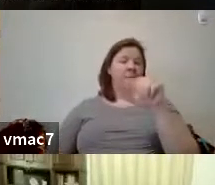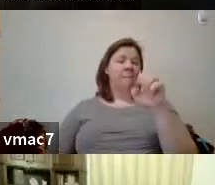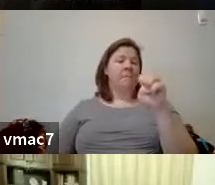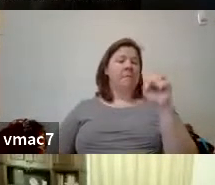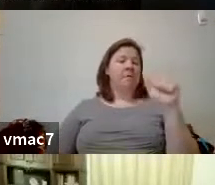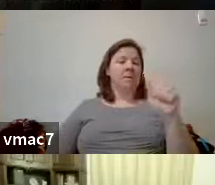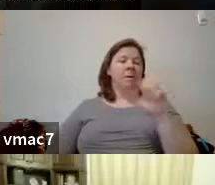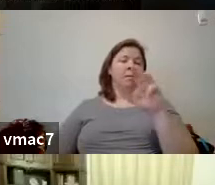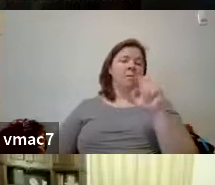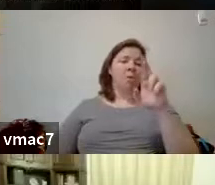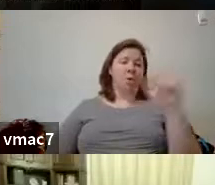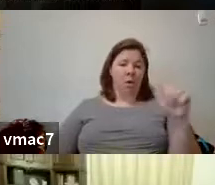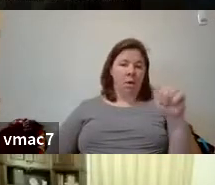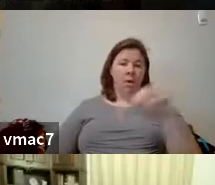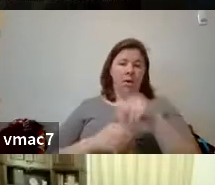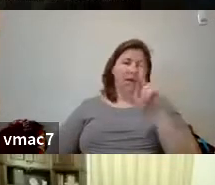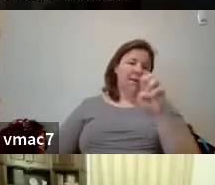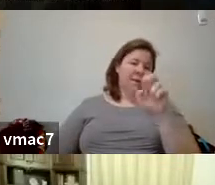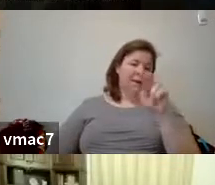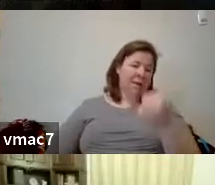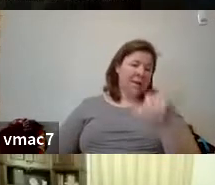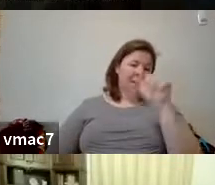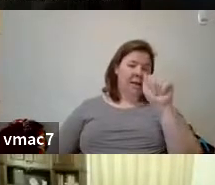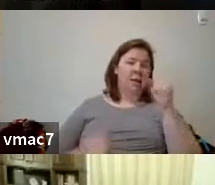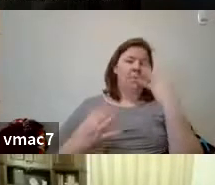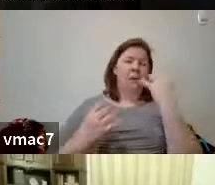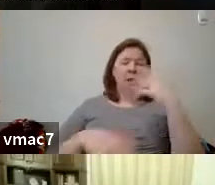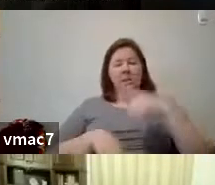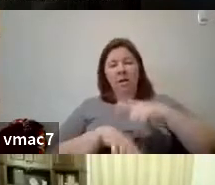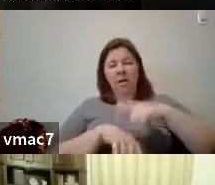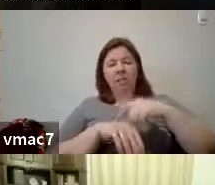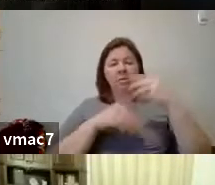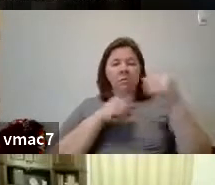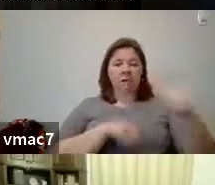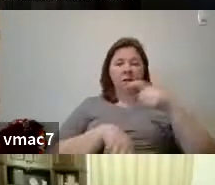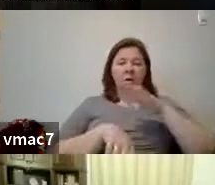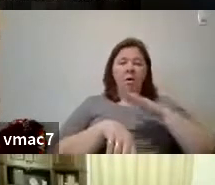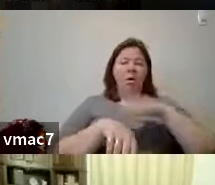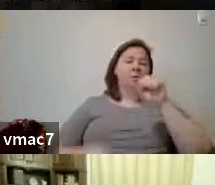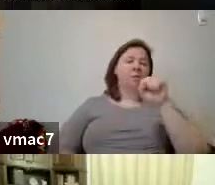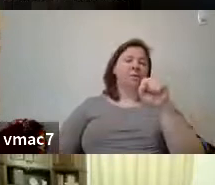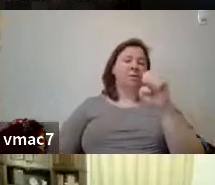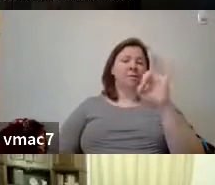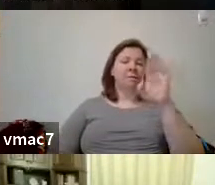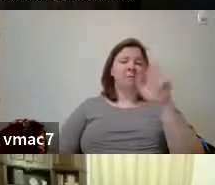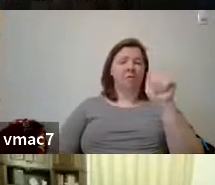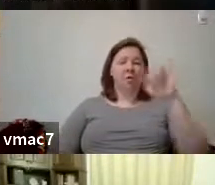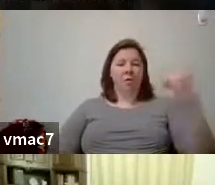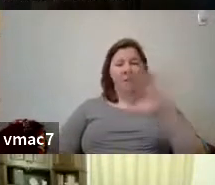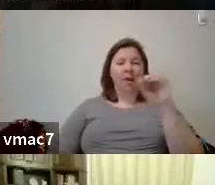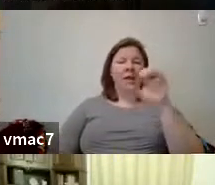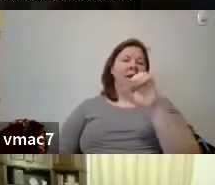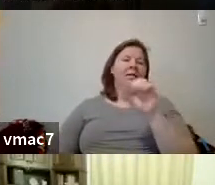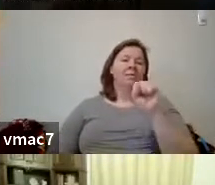spent many times, nights on the safari on the savannah in Tanzania and